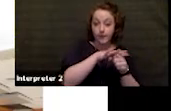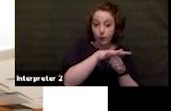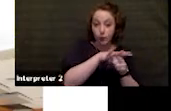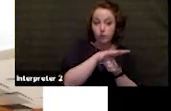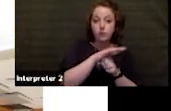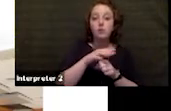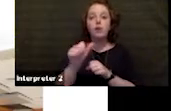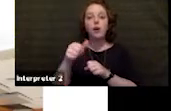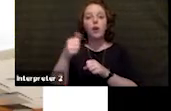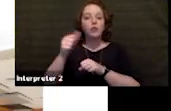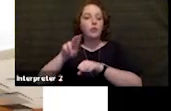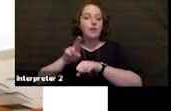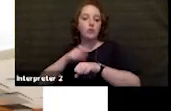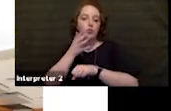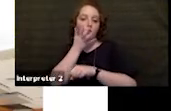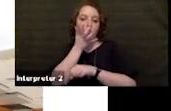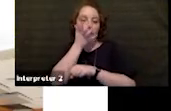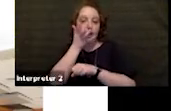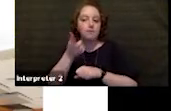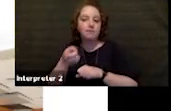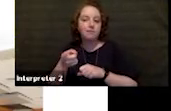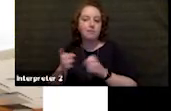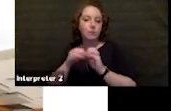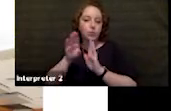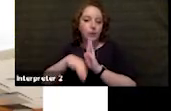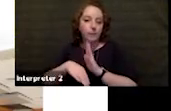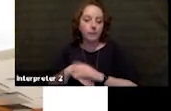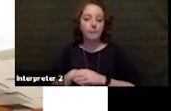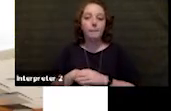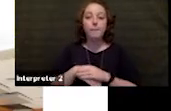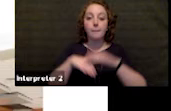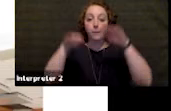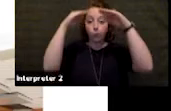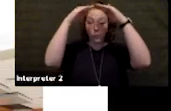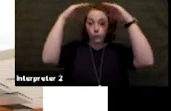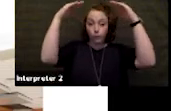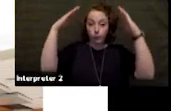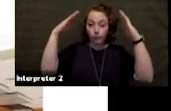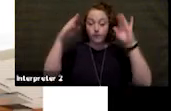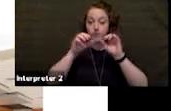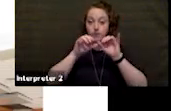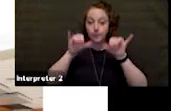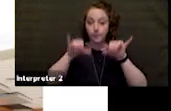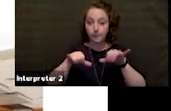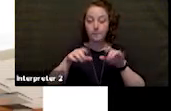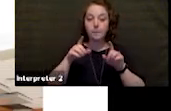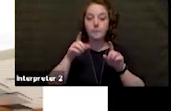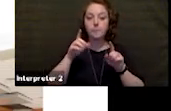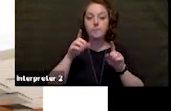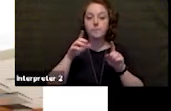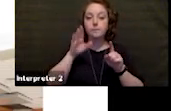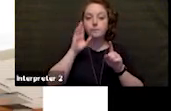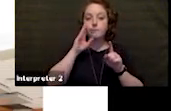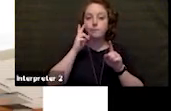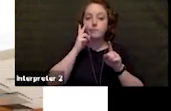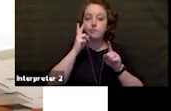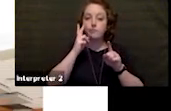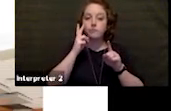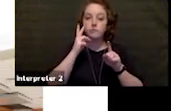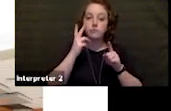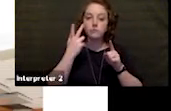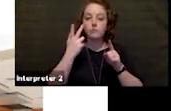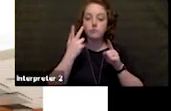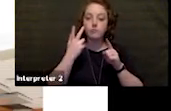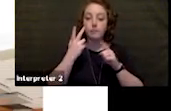factor in a lot of high schools. Roofing systems, sometimes you'll see going from a built-up roof to a single